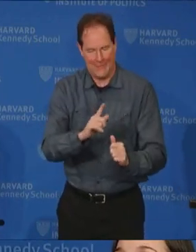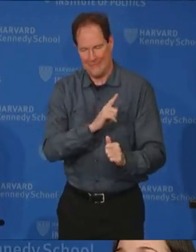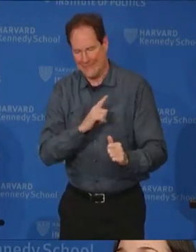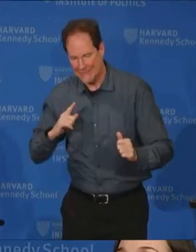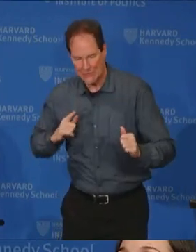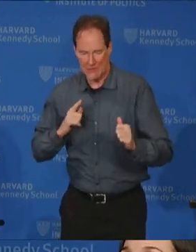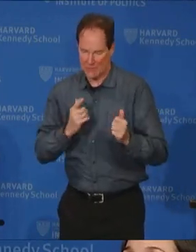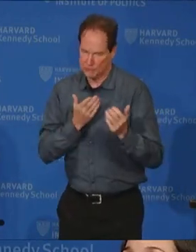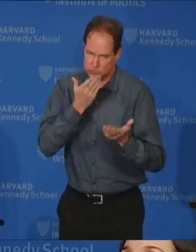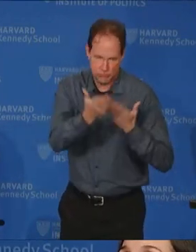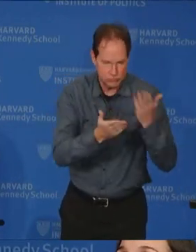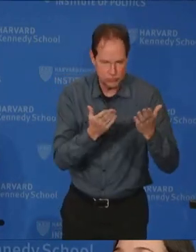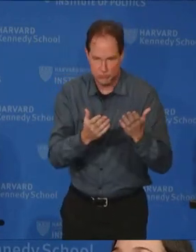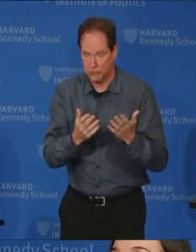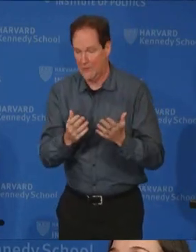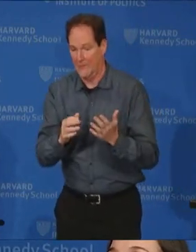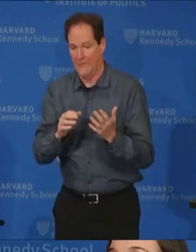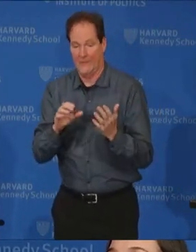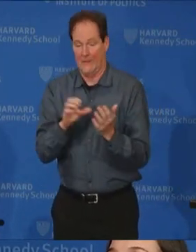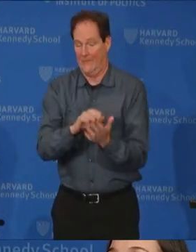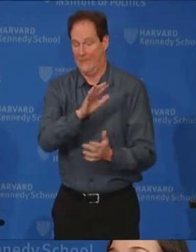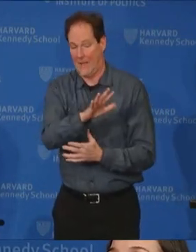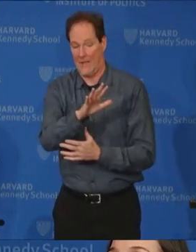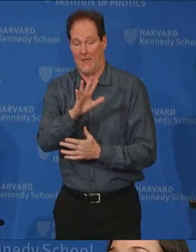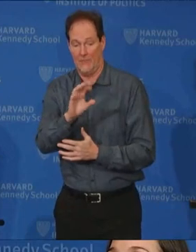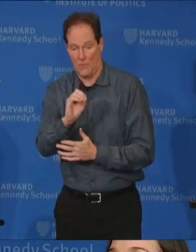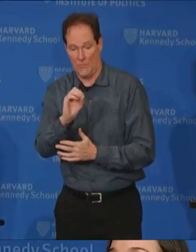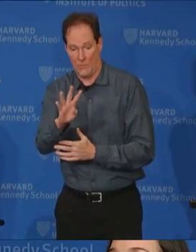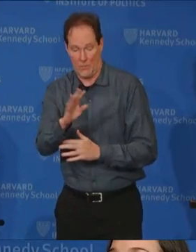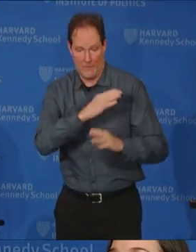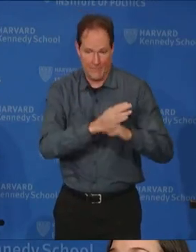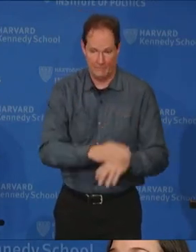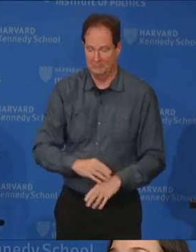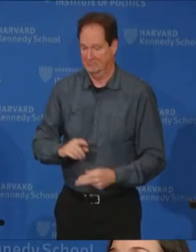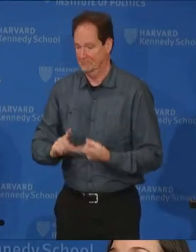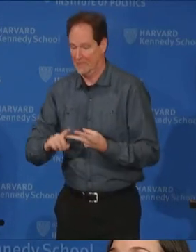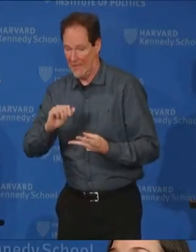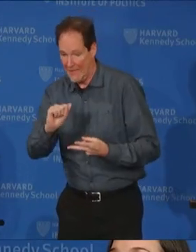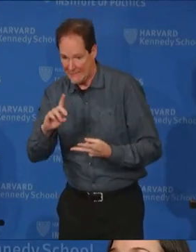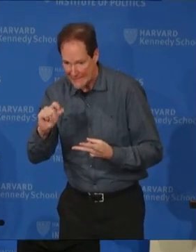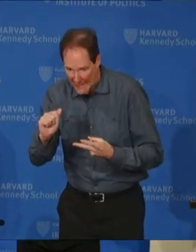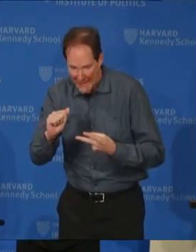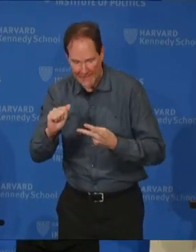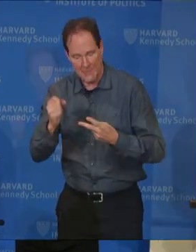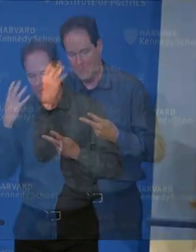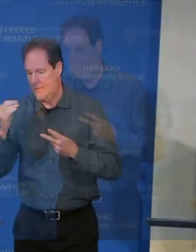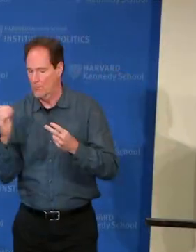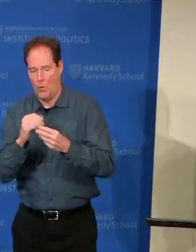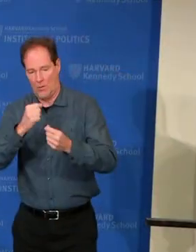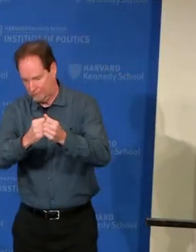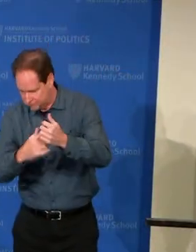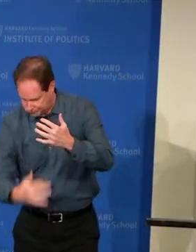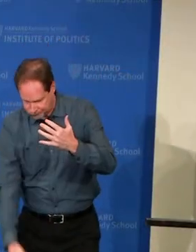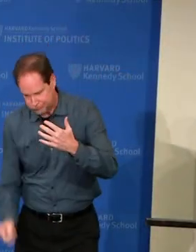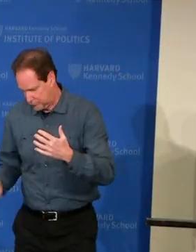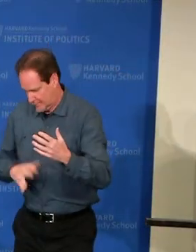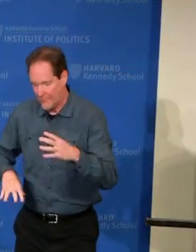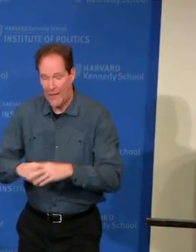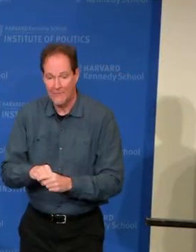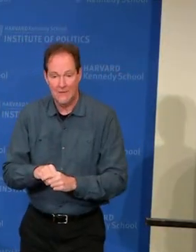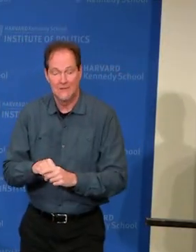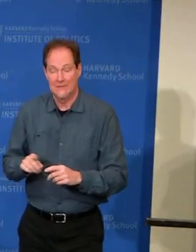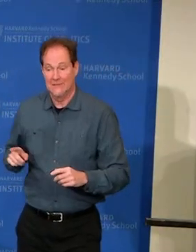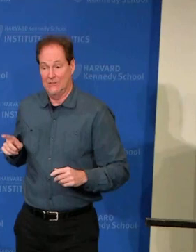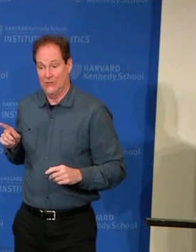whether it's the 504 protection law, whether it's the ADA, and many more. She's the reason behind